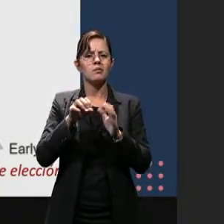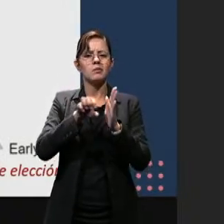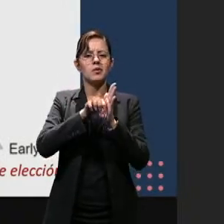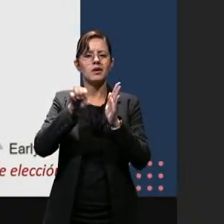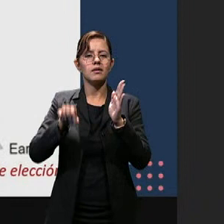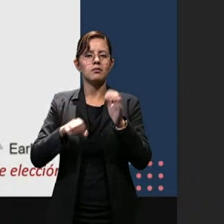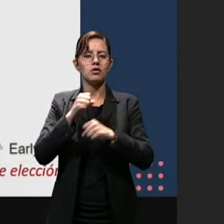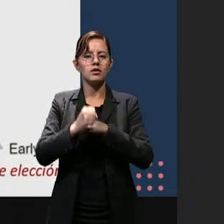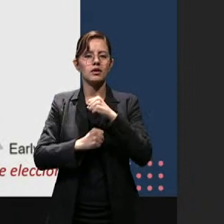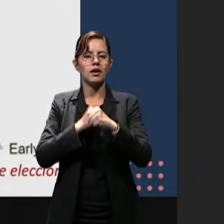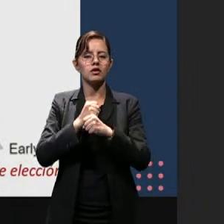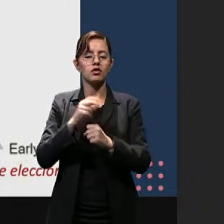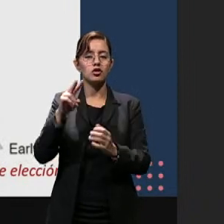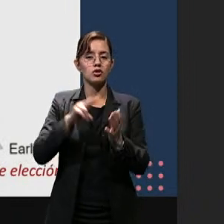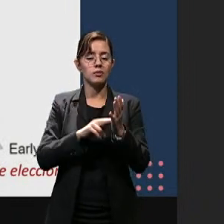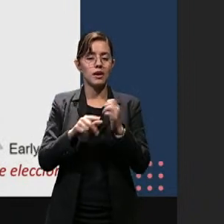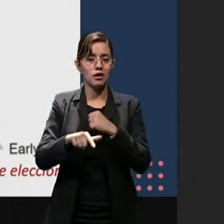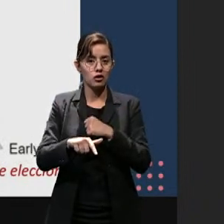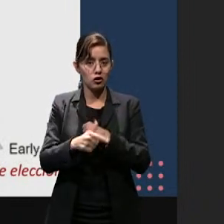one single day.